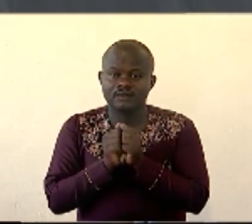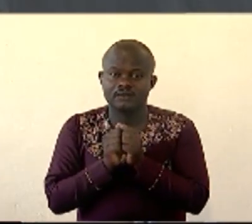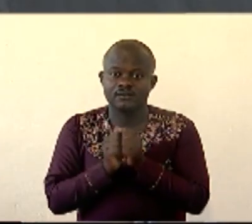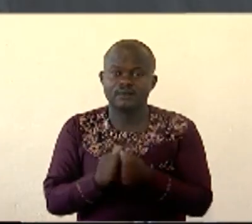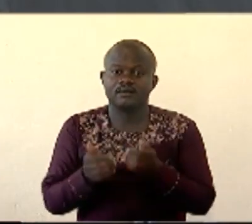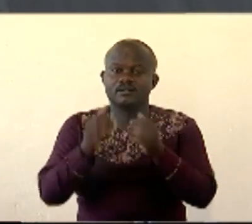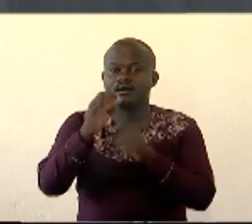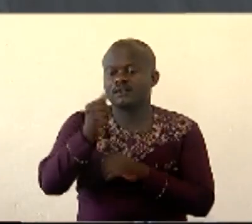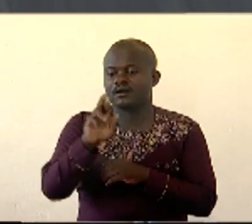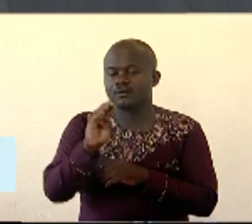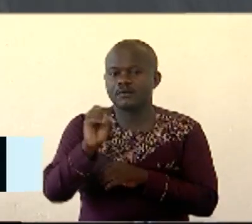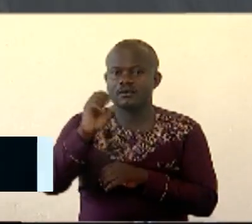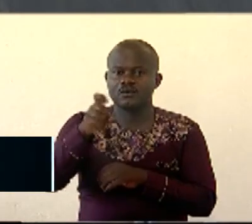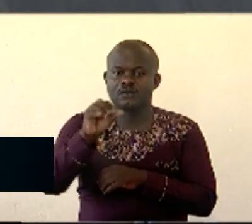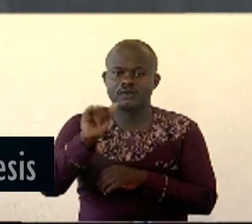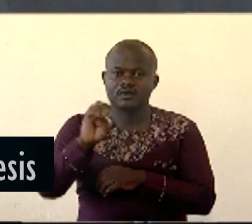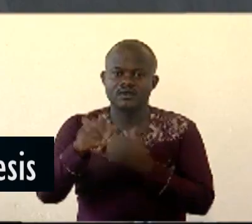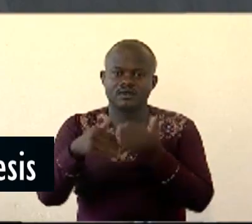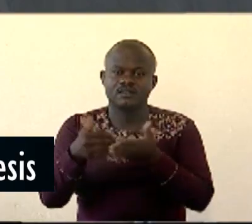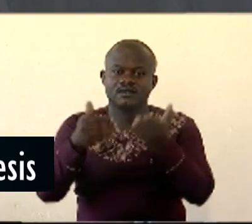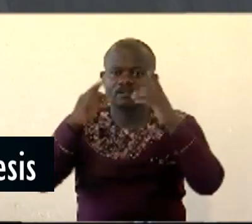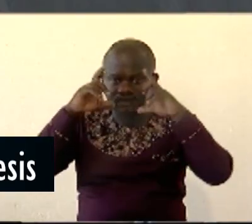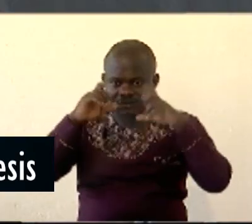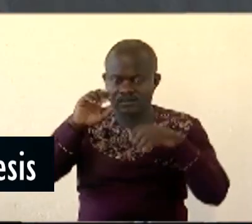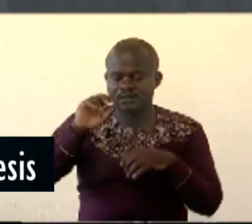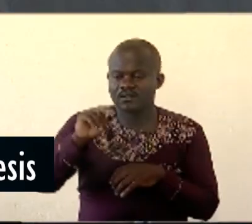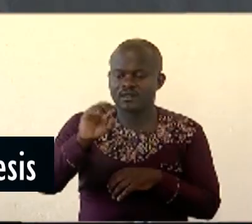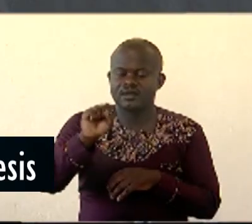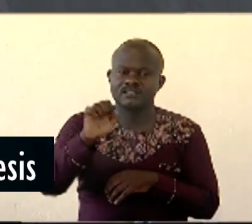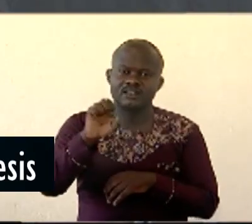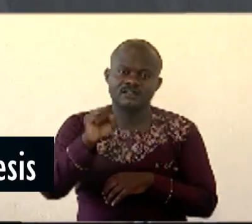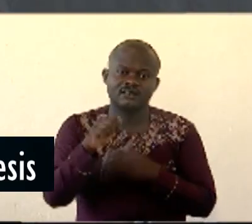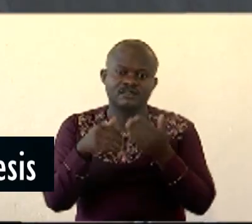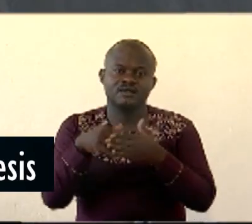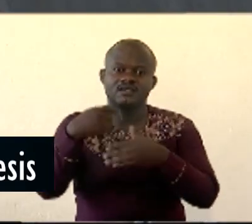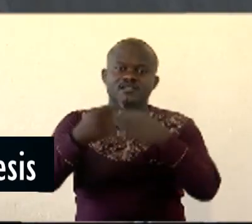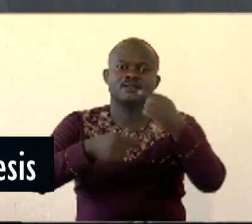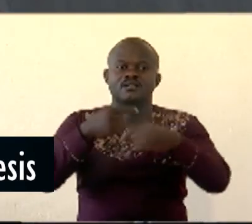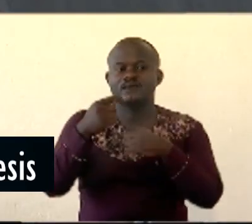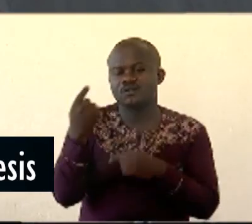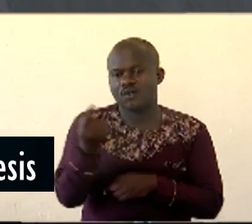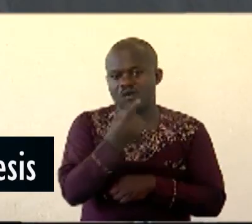increasing in carbon dioxide increases the rate of photosynthesis, exactly, but this continues only to a certain